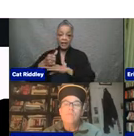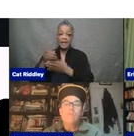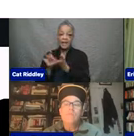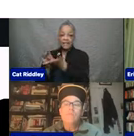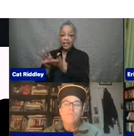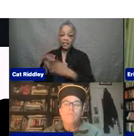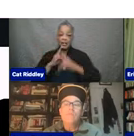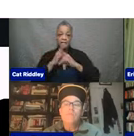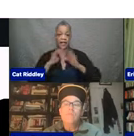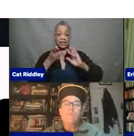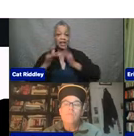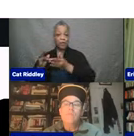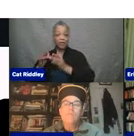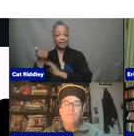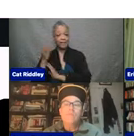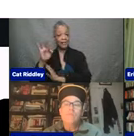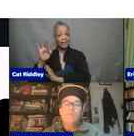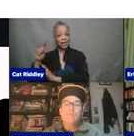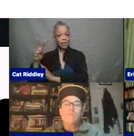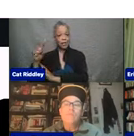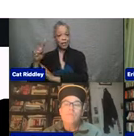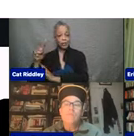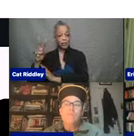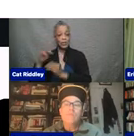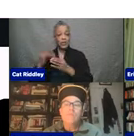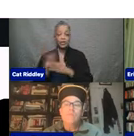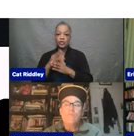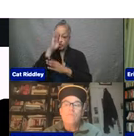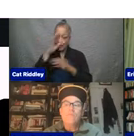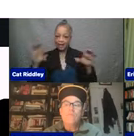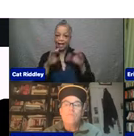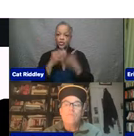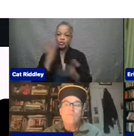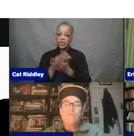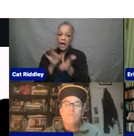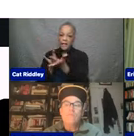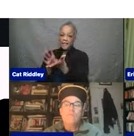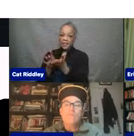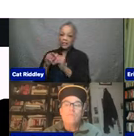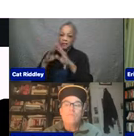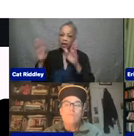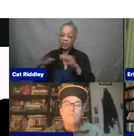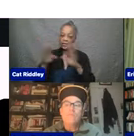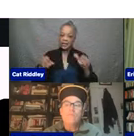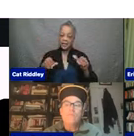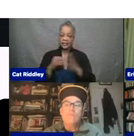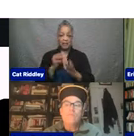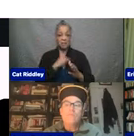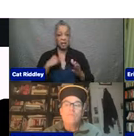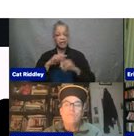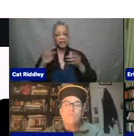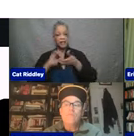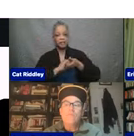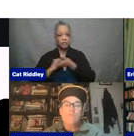Network in 1992, which used direct action to stop evictions. He's a member of a number of different coalitions, including